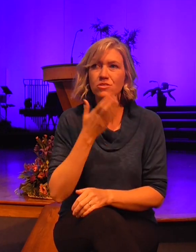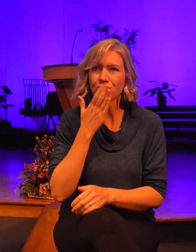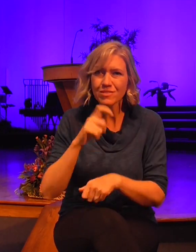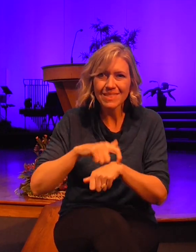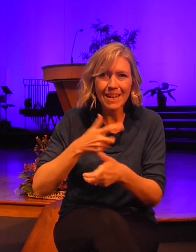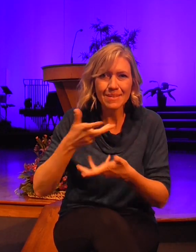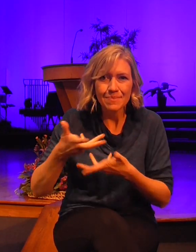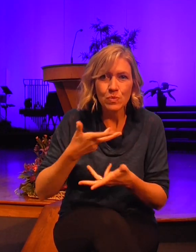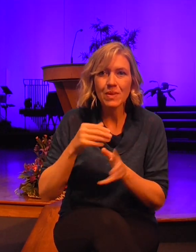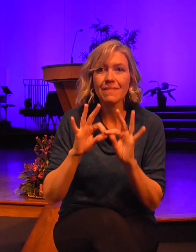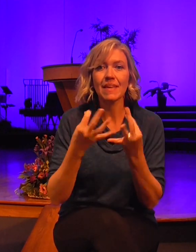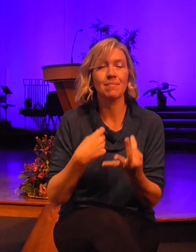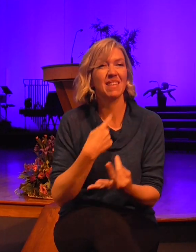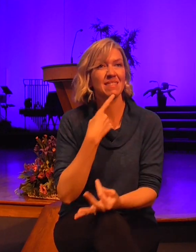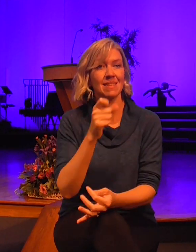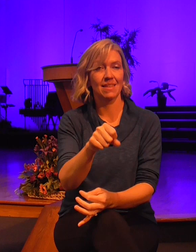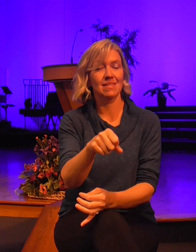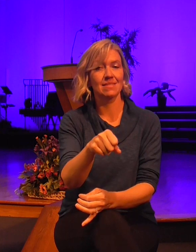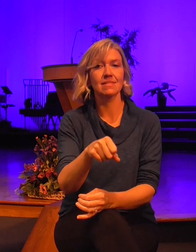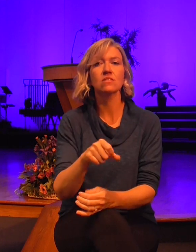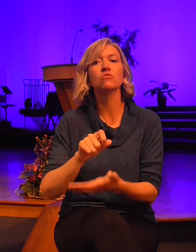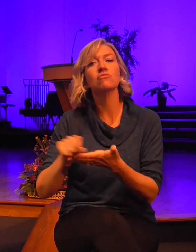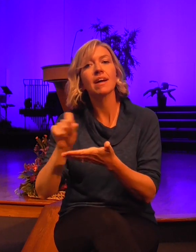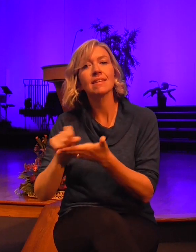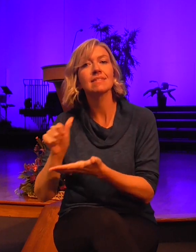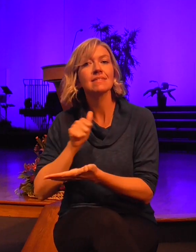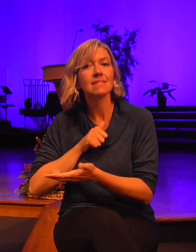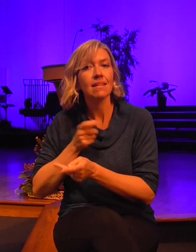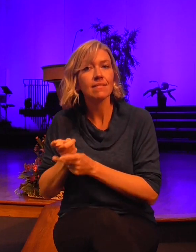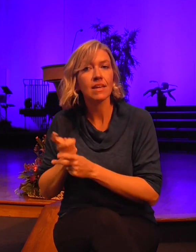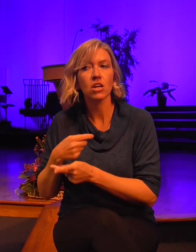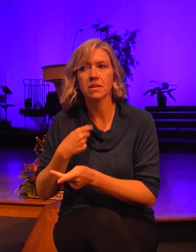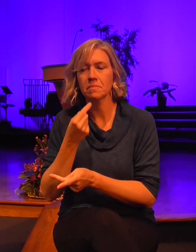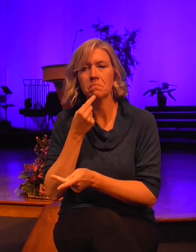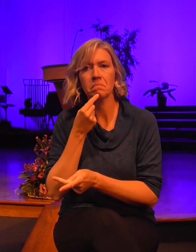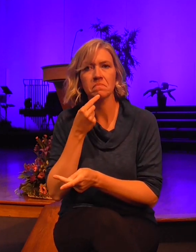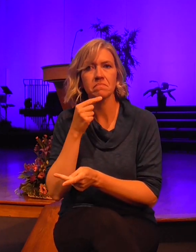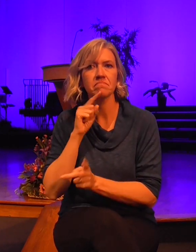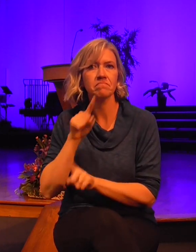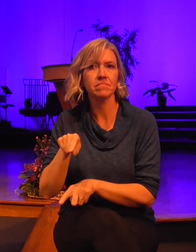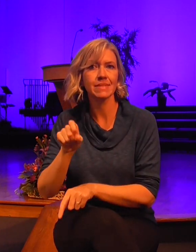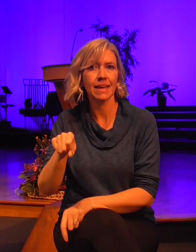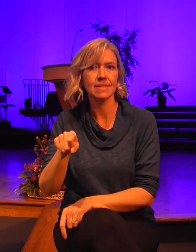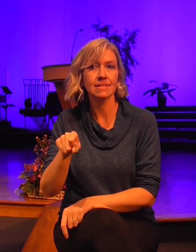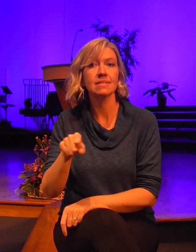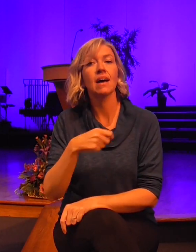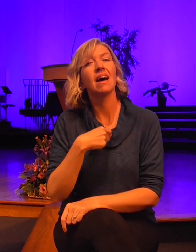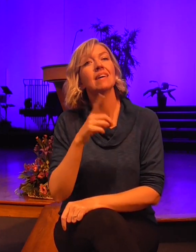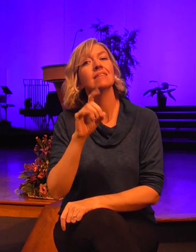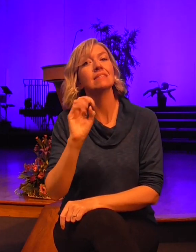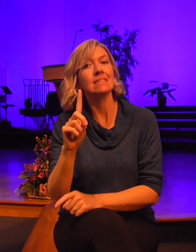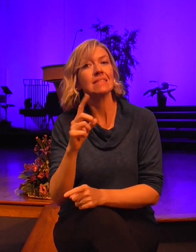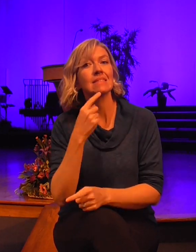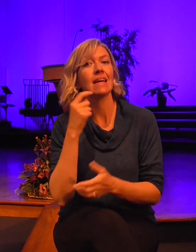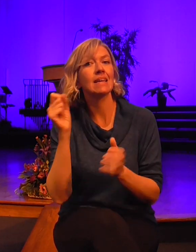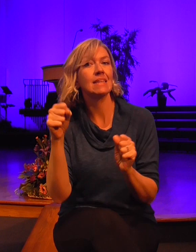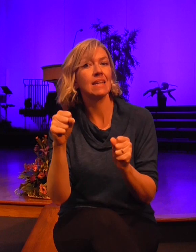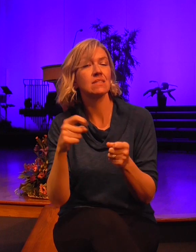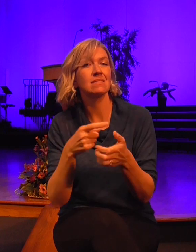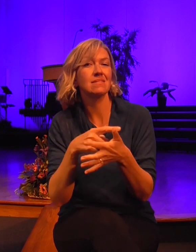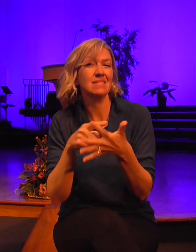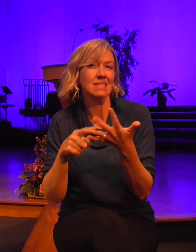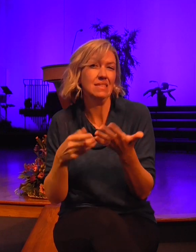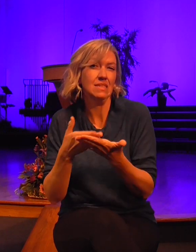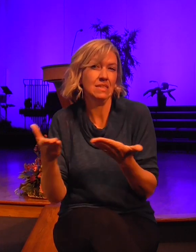yes to writing and self-care. I did that. But I also said yes to some things I'm not all that proud of. I said yes